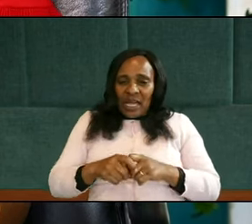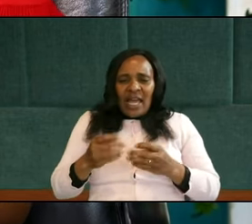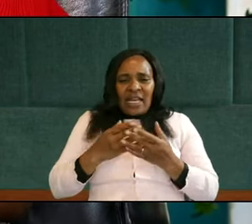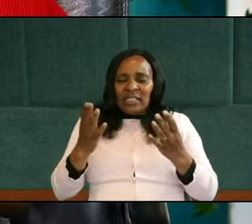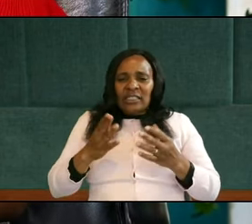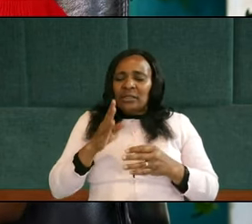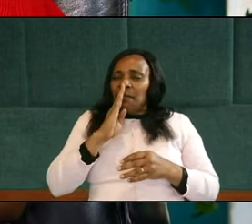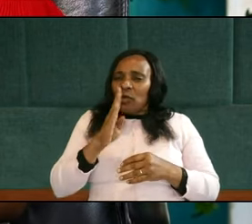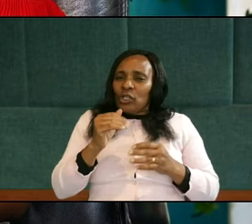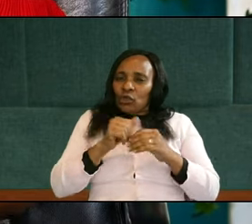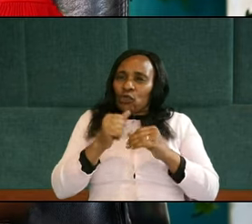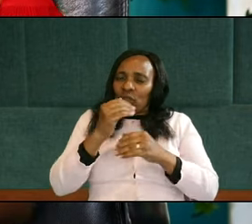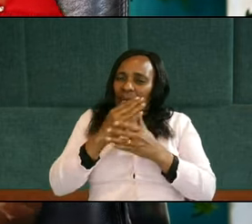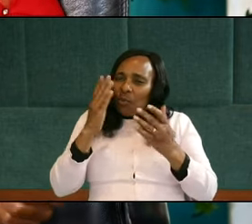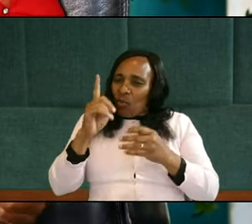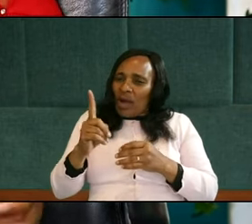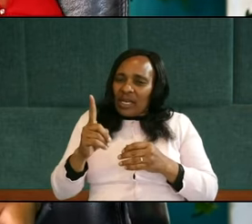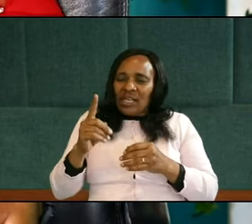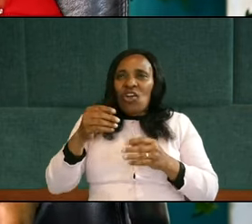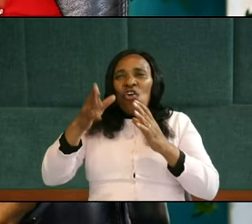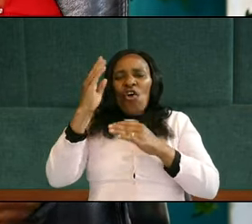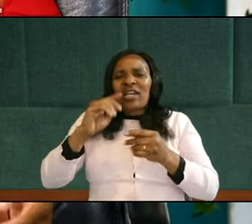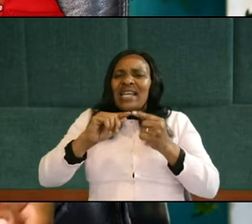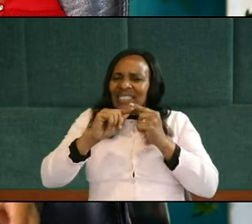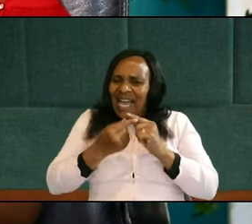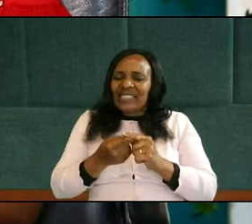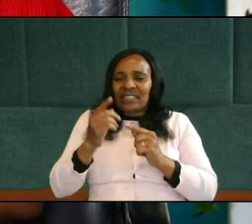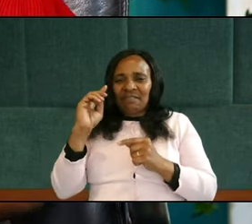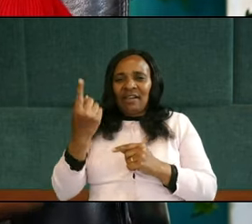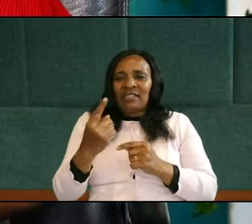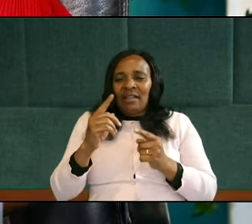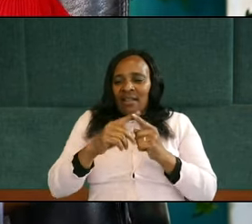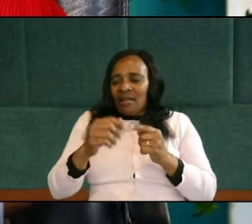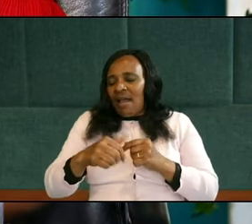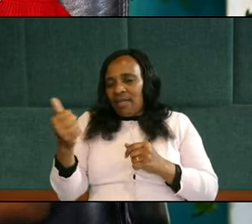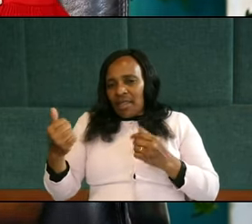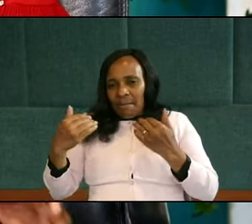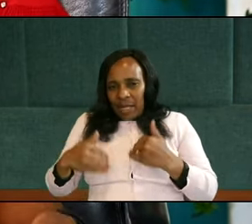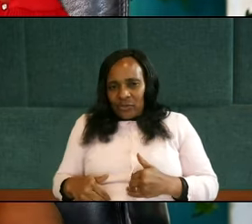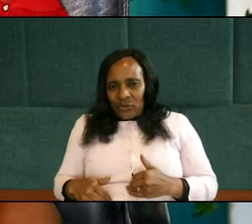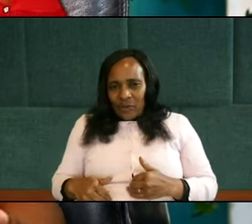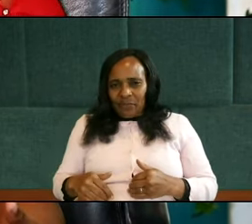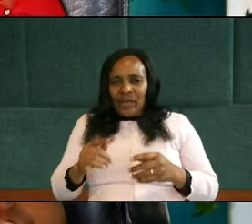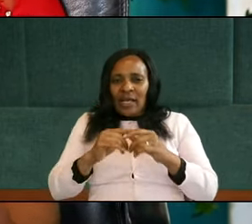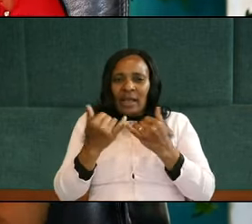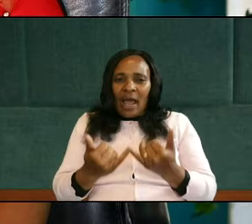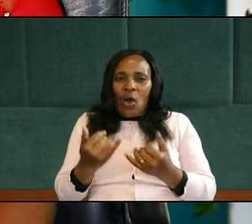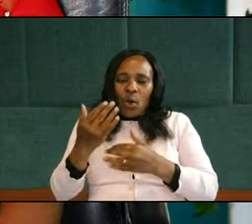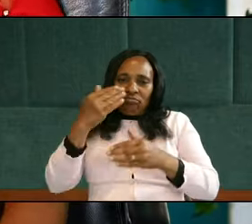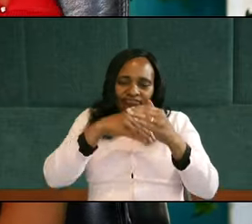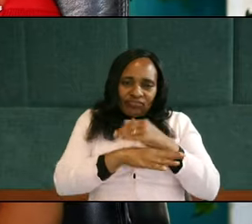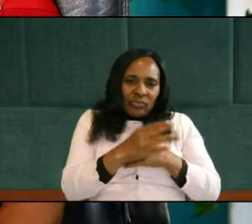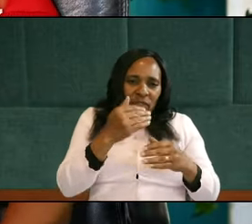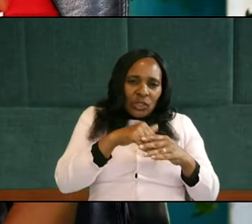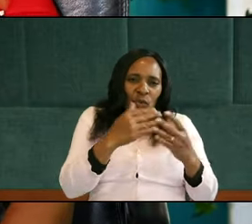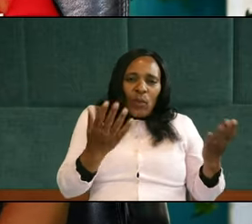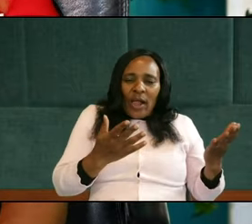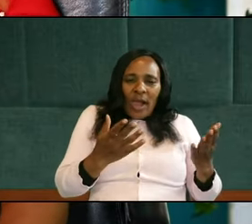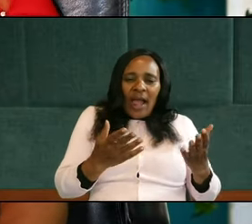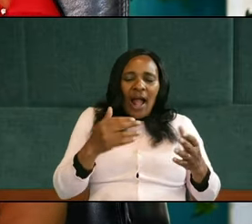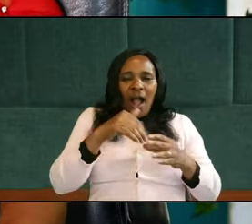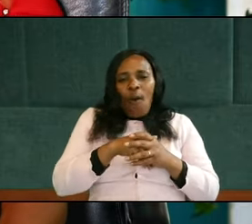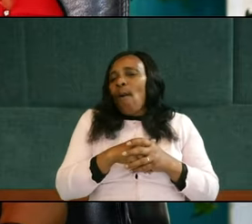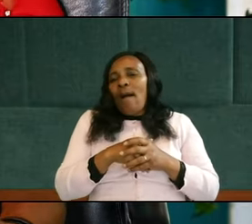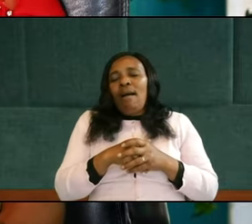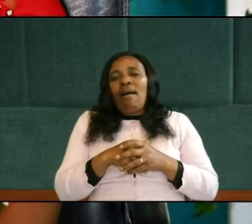He's the one who is hurt first and then that individual next. So how about we go right into our flashlight